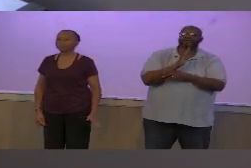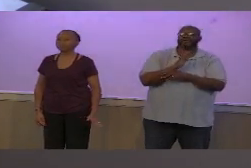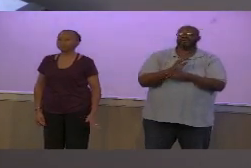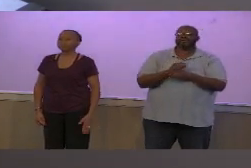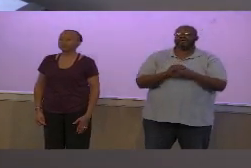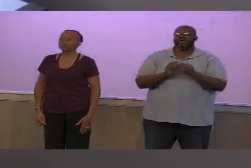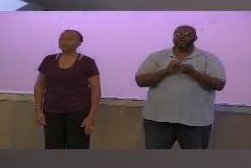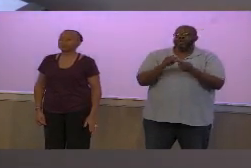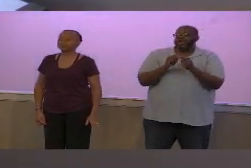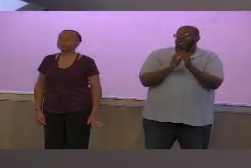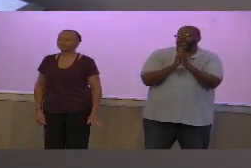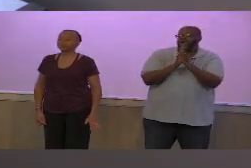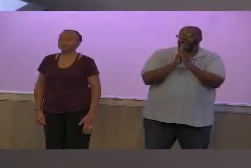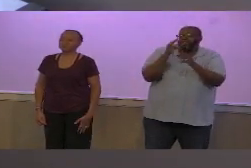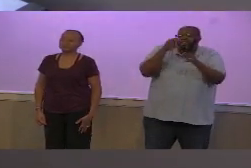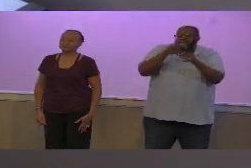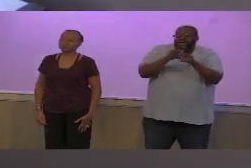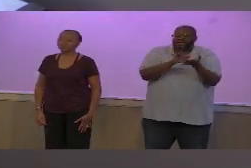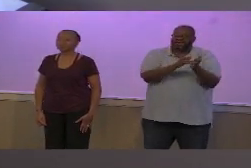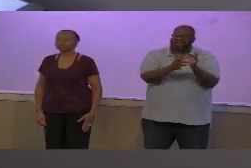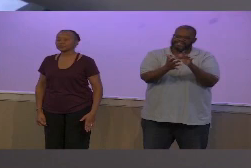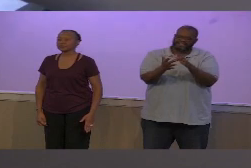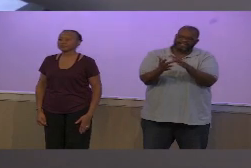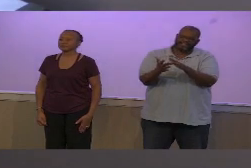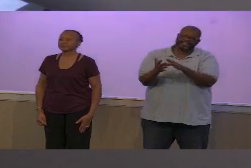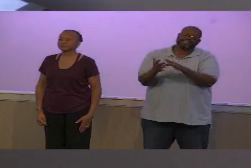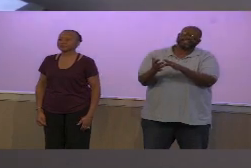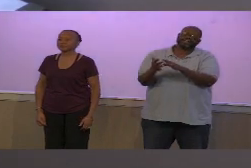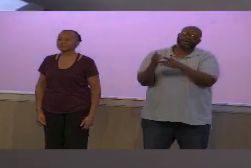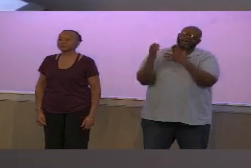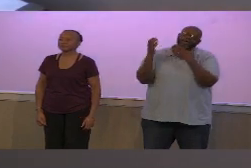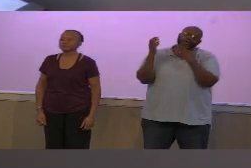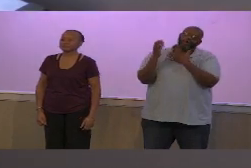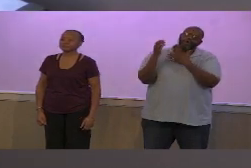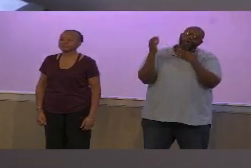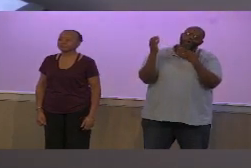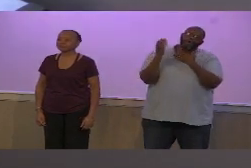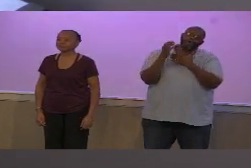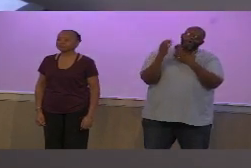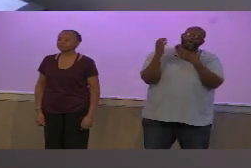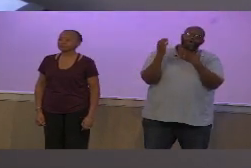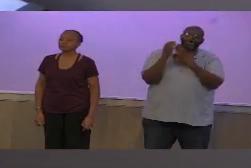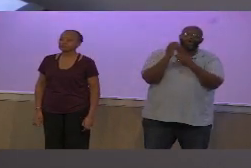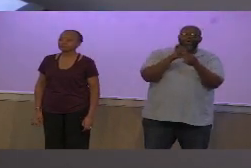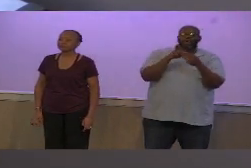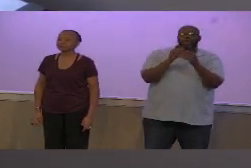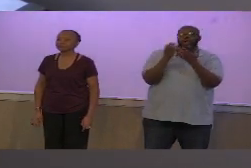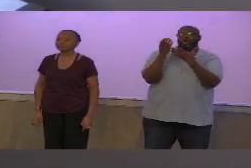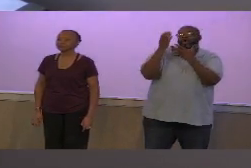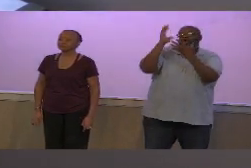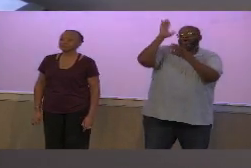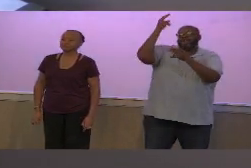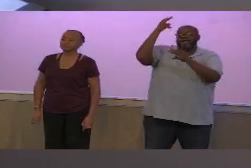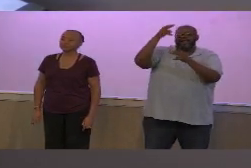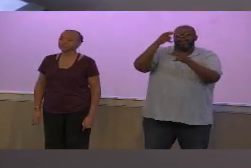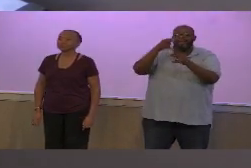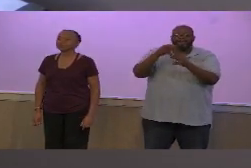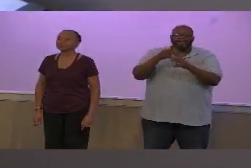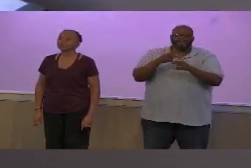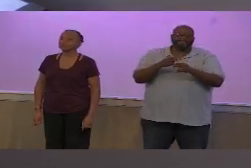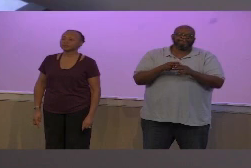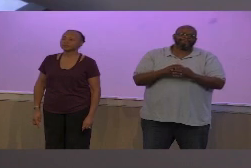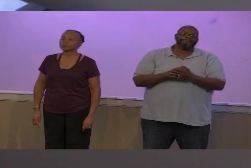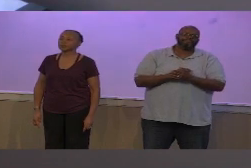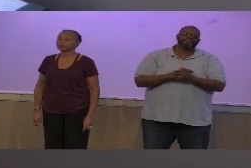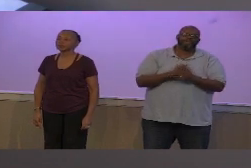God. When I call on the name of Jesus, oh, when I call your name.